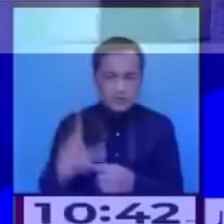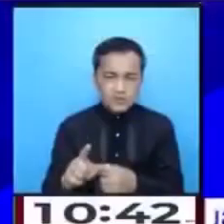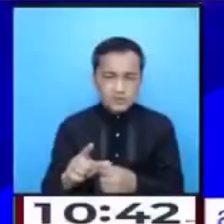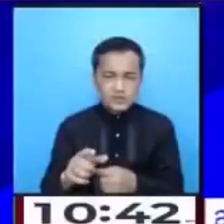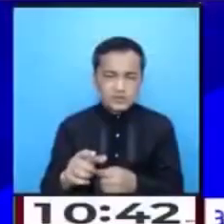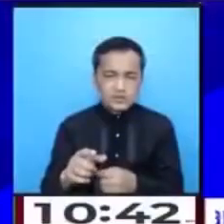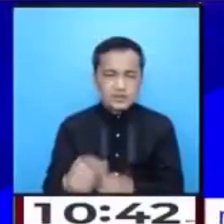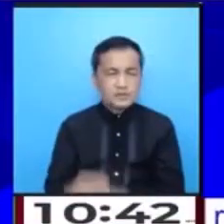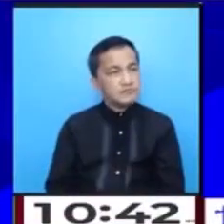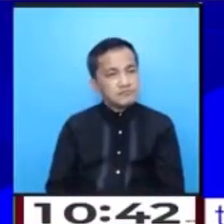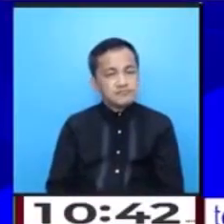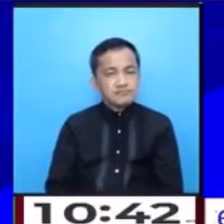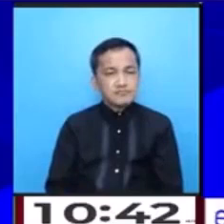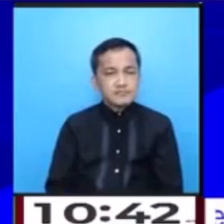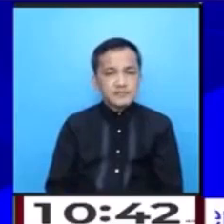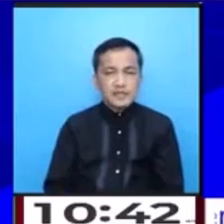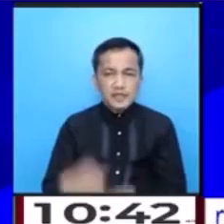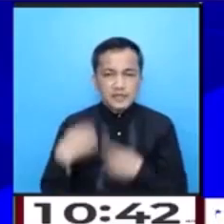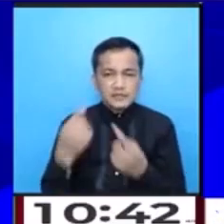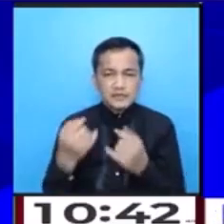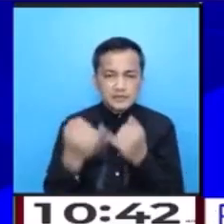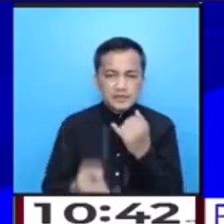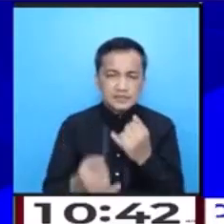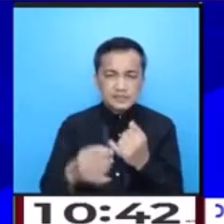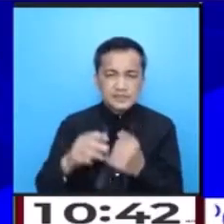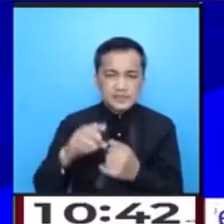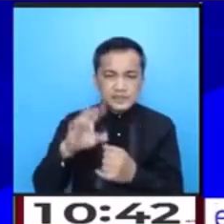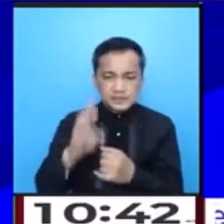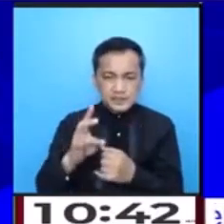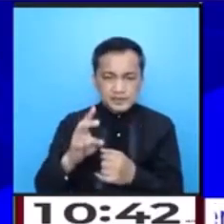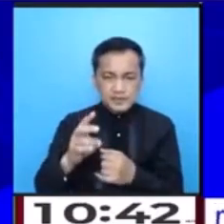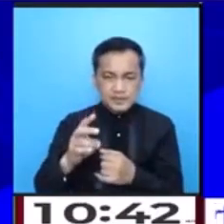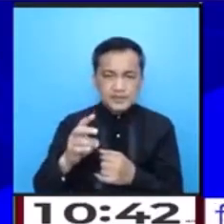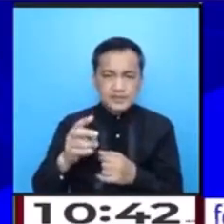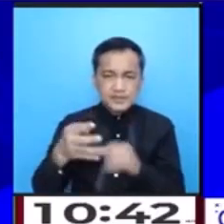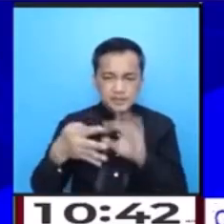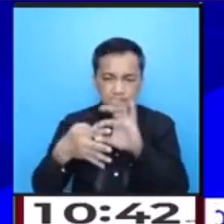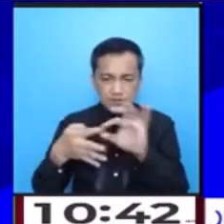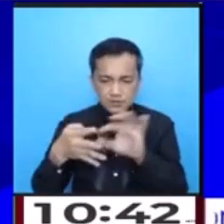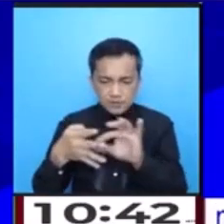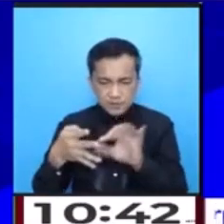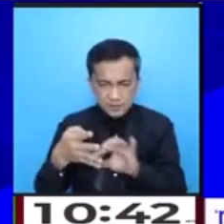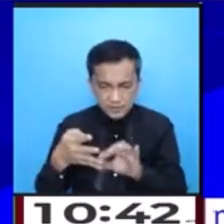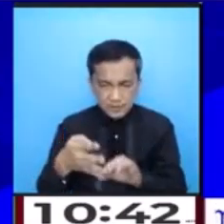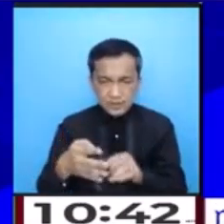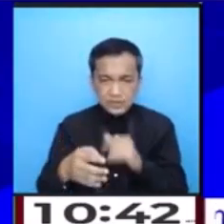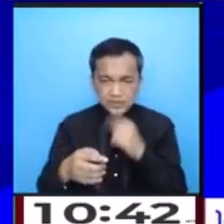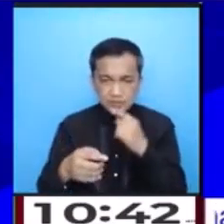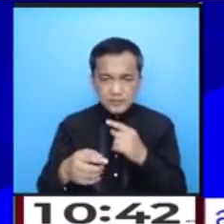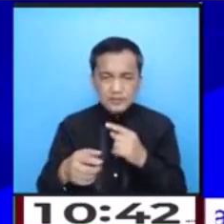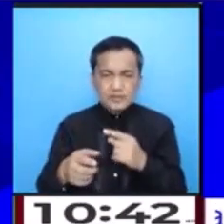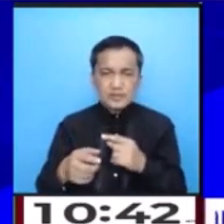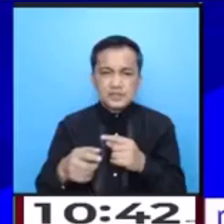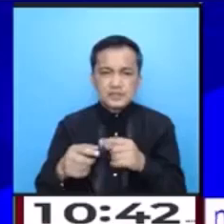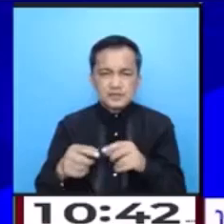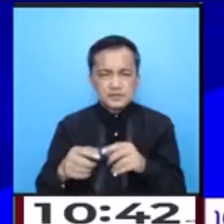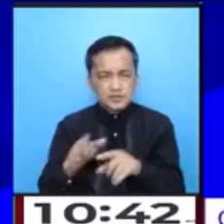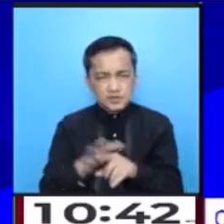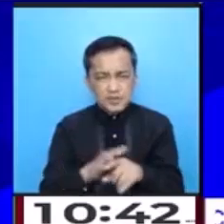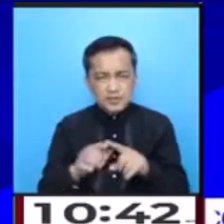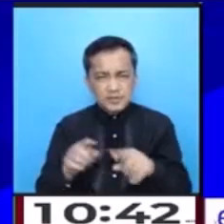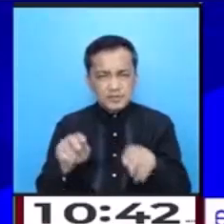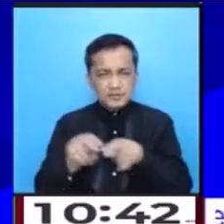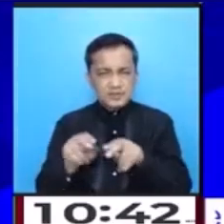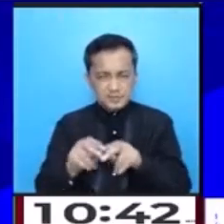the last seven quarters. And Sec, you mentioned that you don't want to call it a slowdown, but a normalizing. Can you just expound a little,